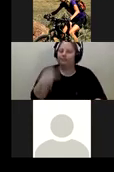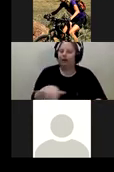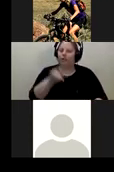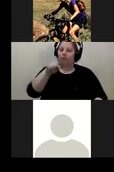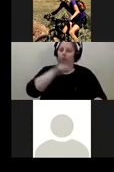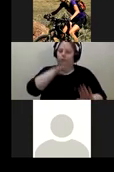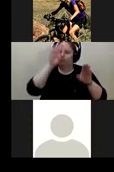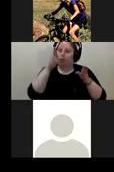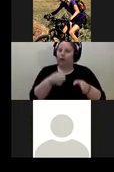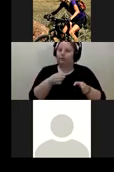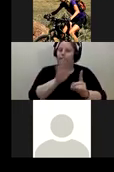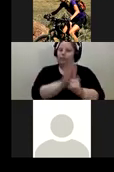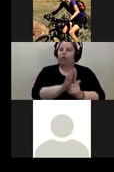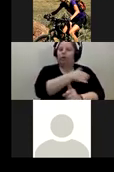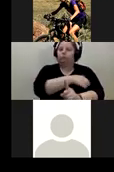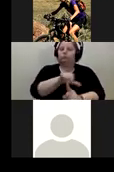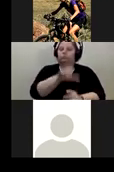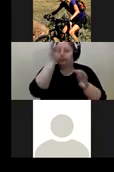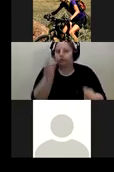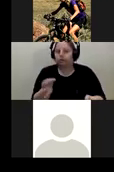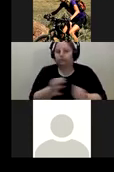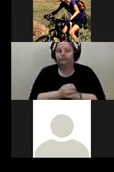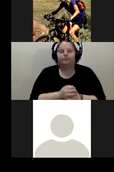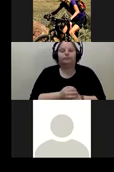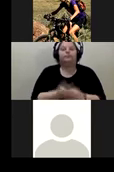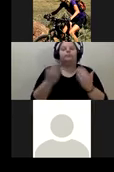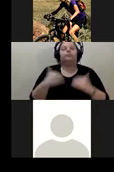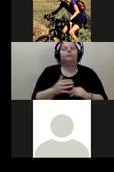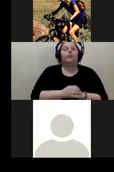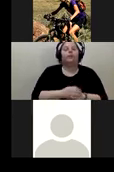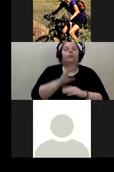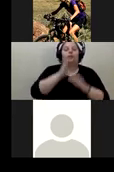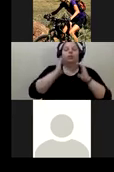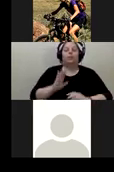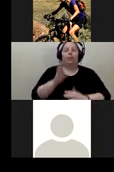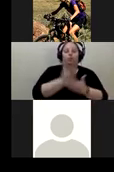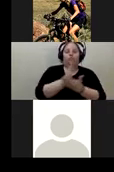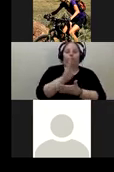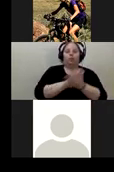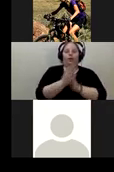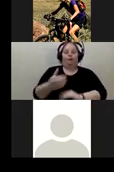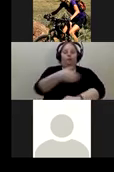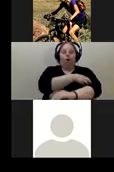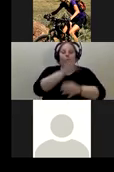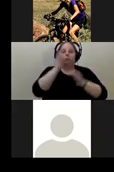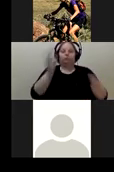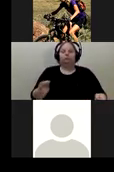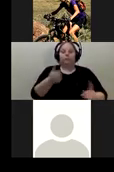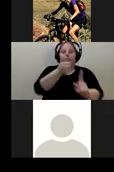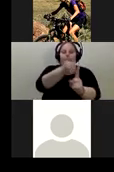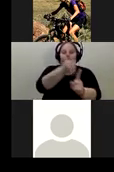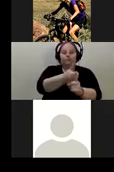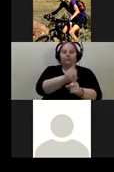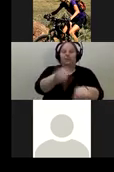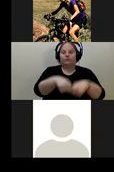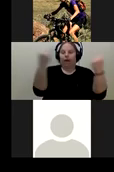person-centered. That the right of the consumer to be autonomous is violated is the ethical impact of